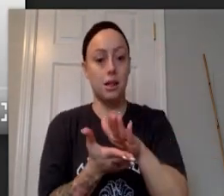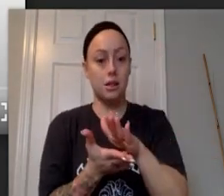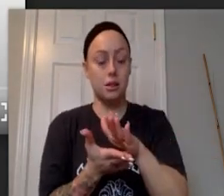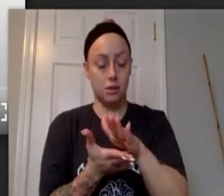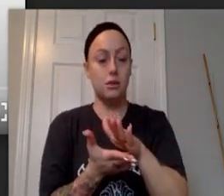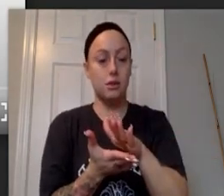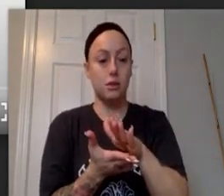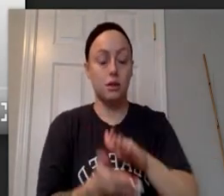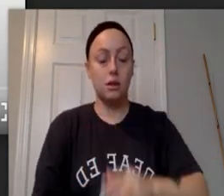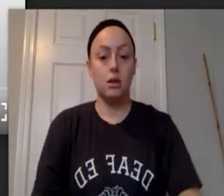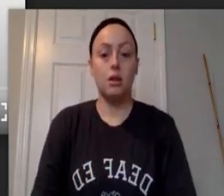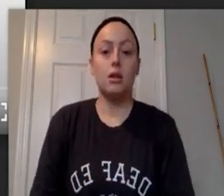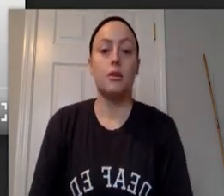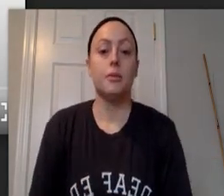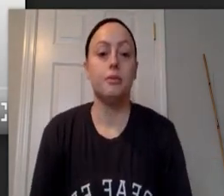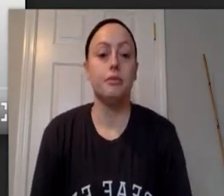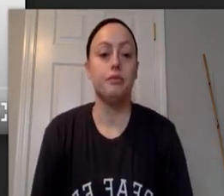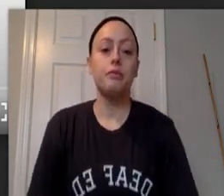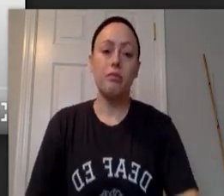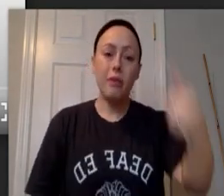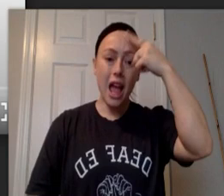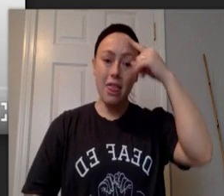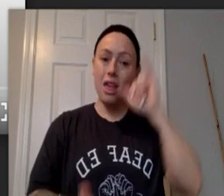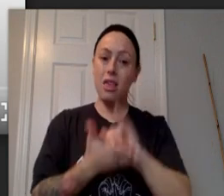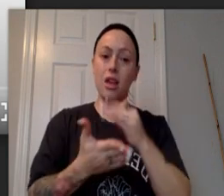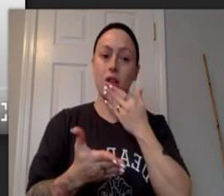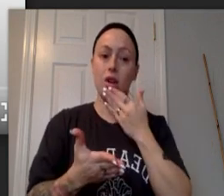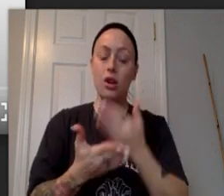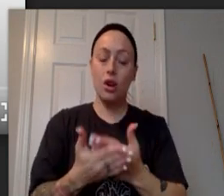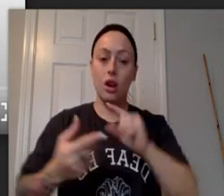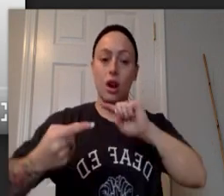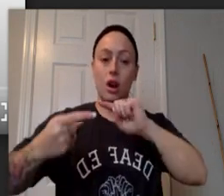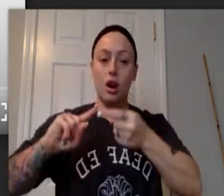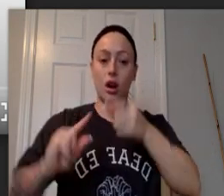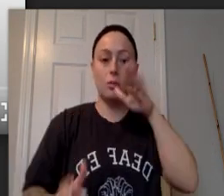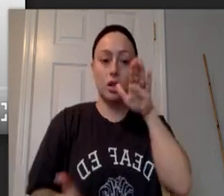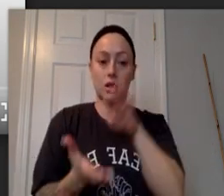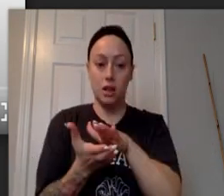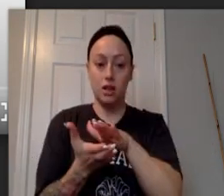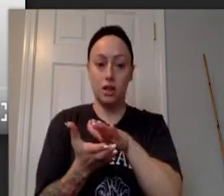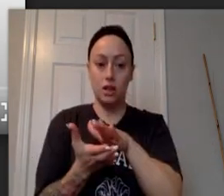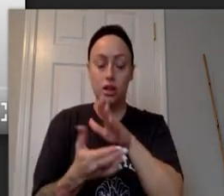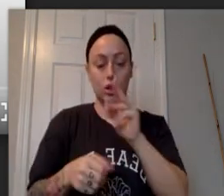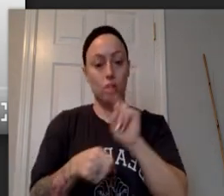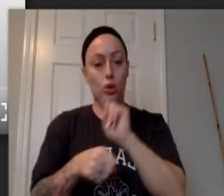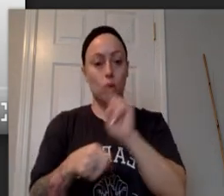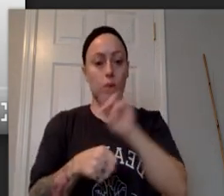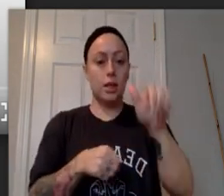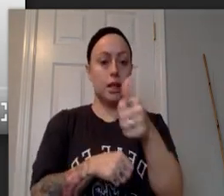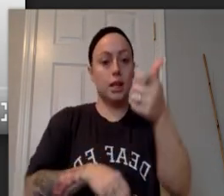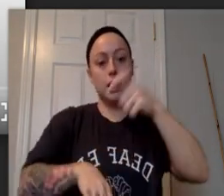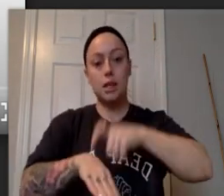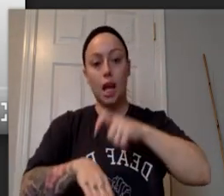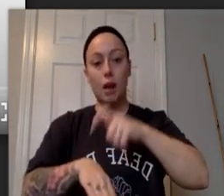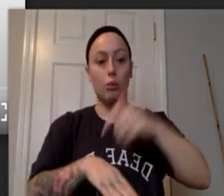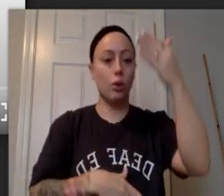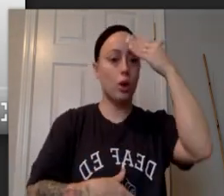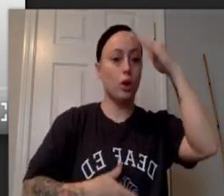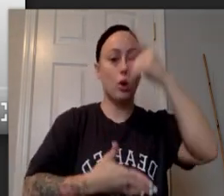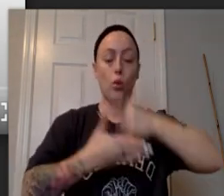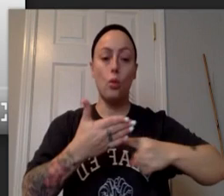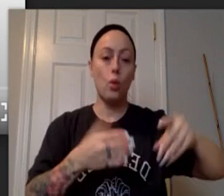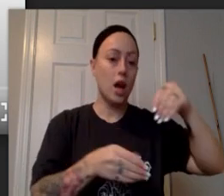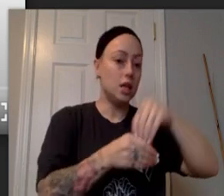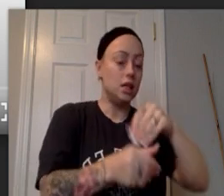thank you for that. And I think that that's good harm reduction for anyone using any time, especially just because we never really know what's in our stuff.